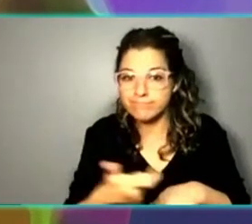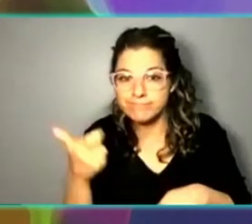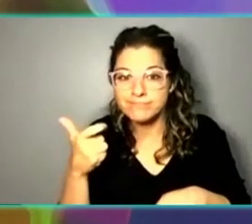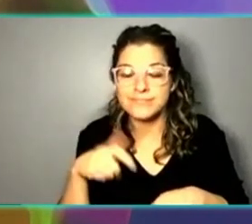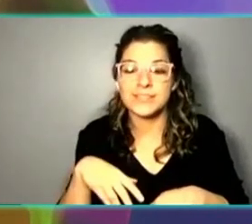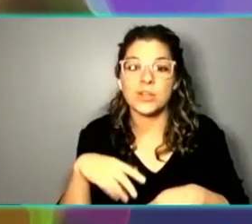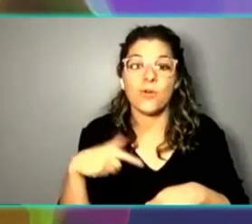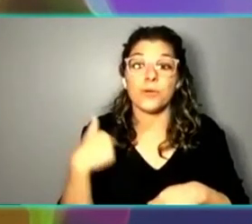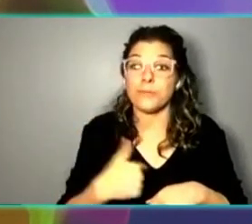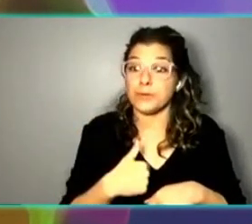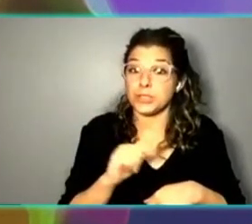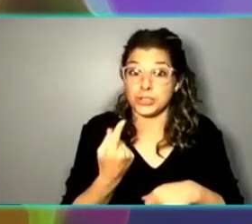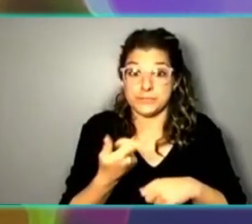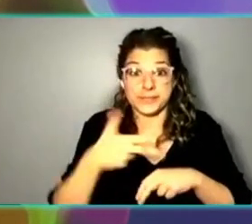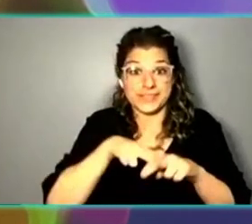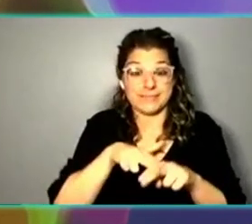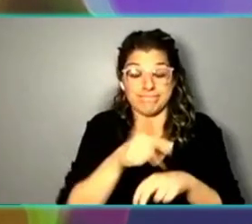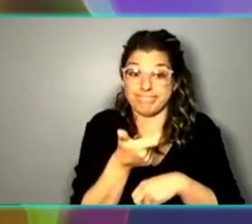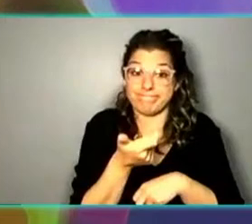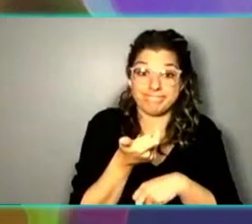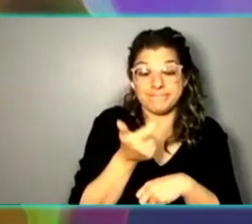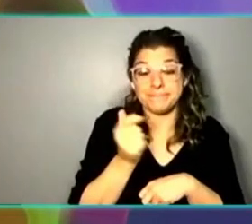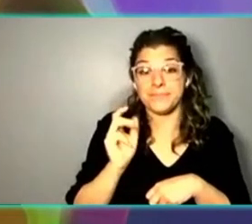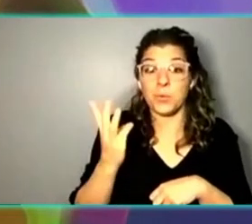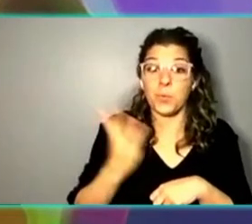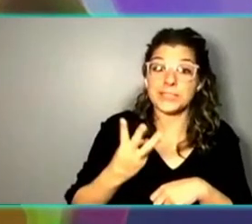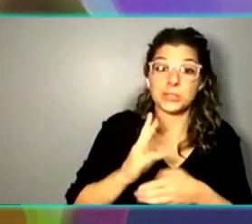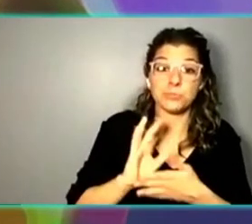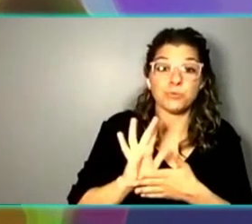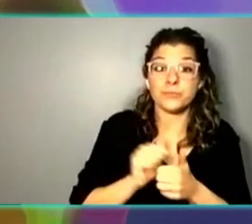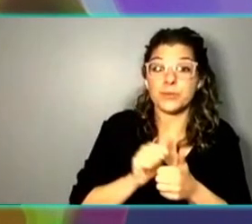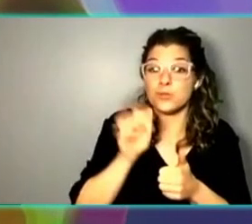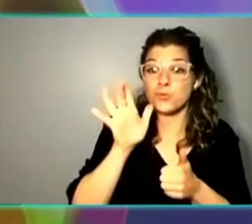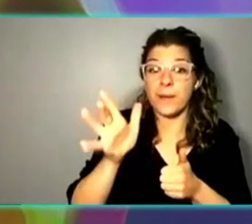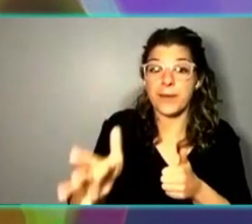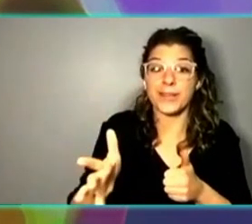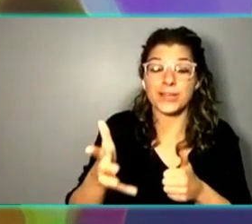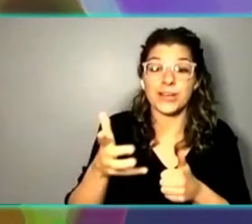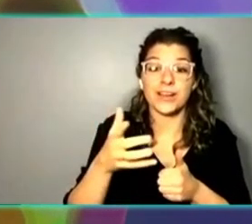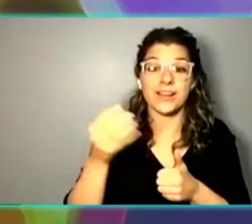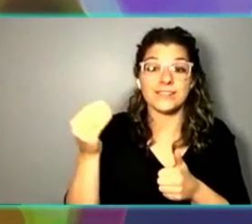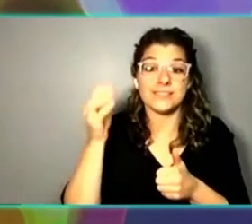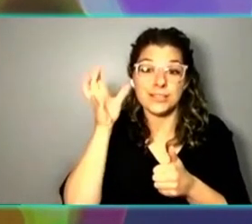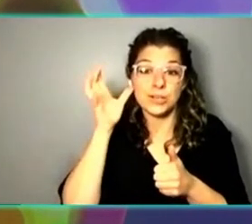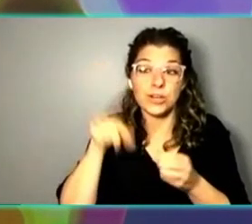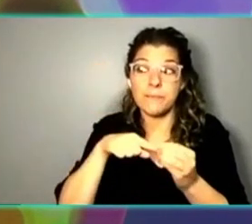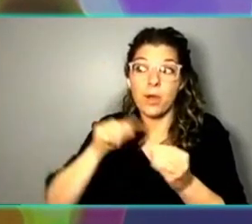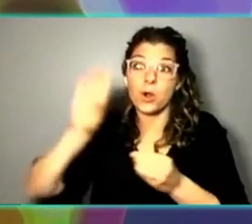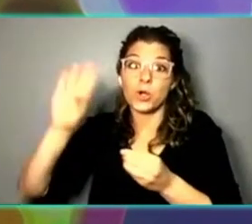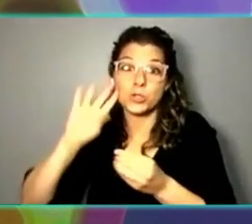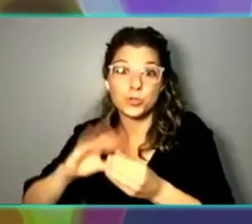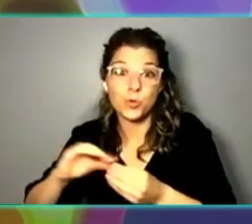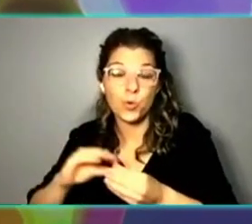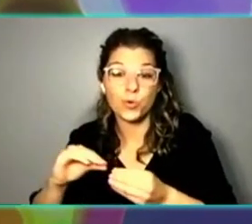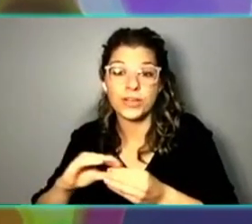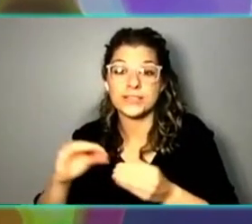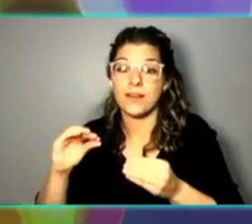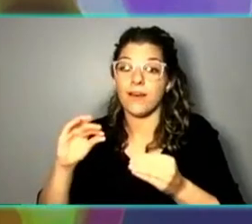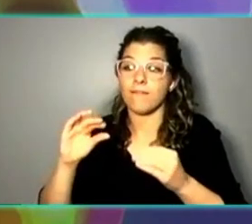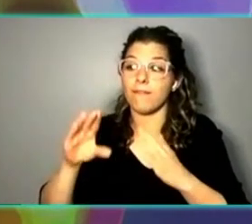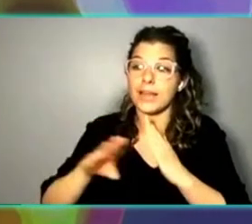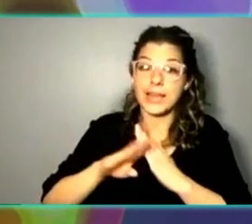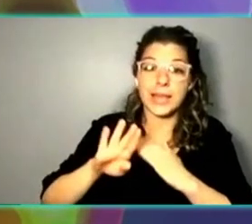we would just be sitting up watching Westerns with our grandmother, and hearing about her stories of like kicking butt and